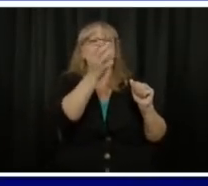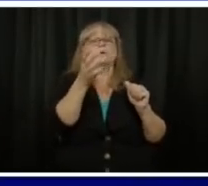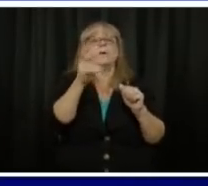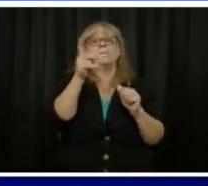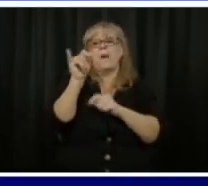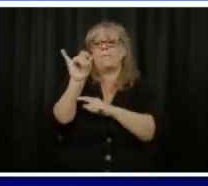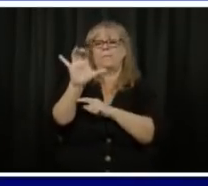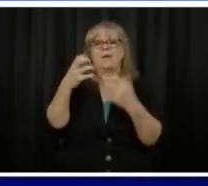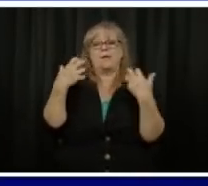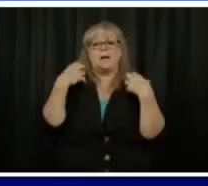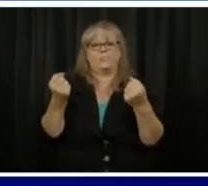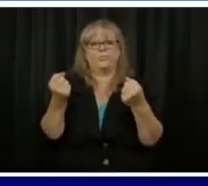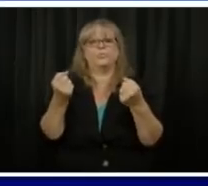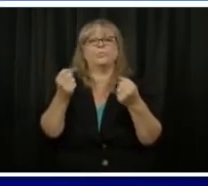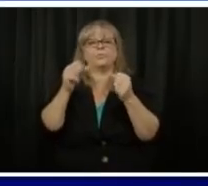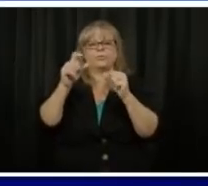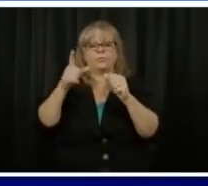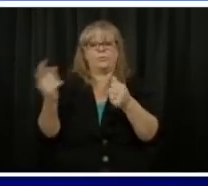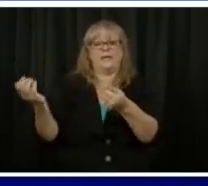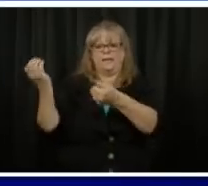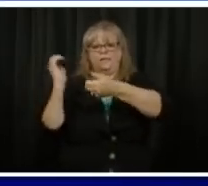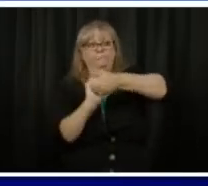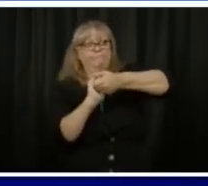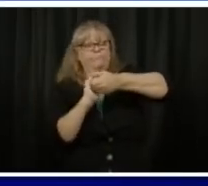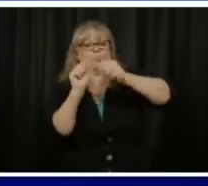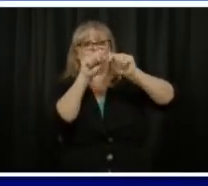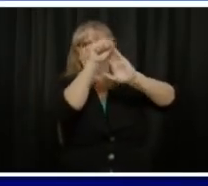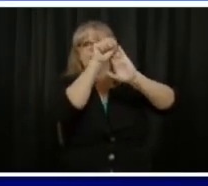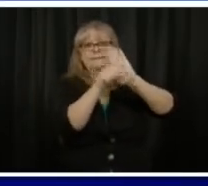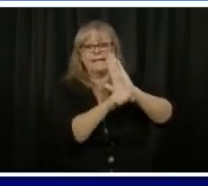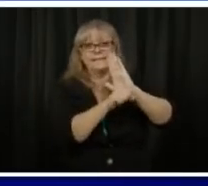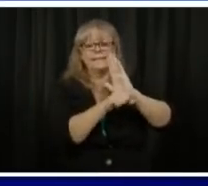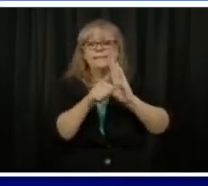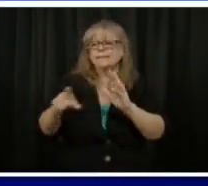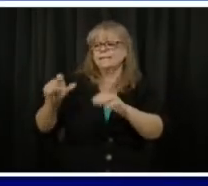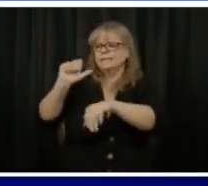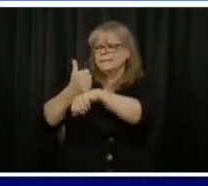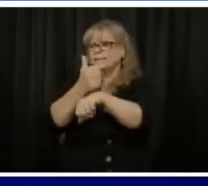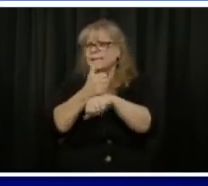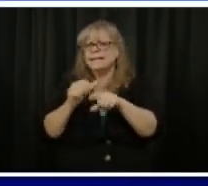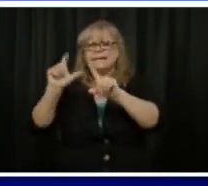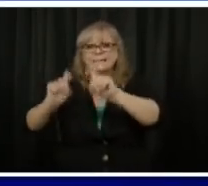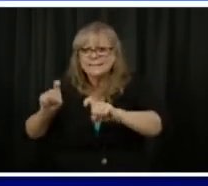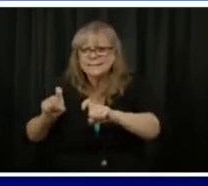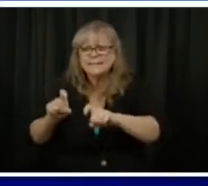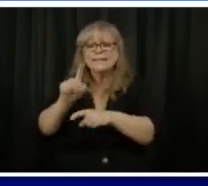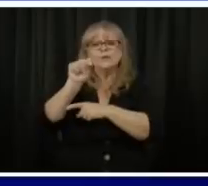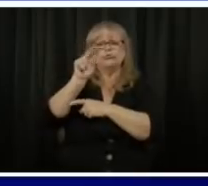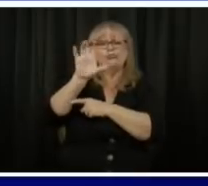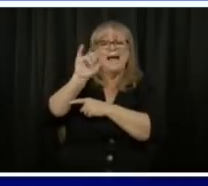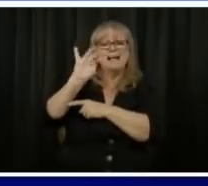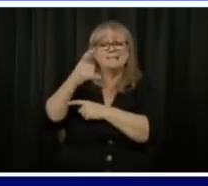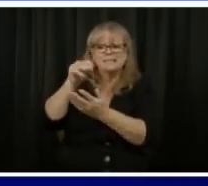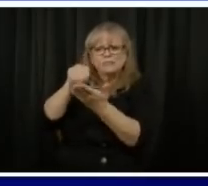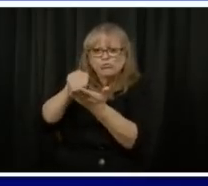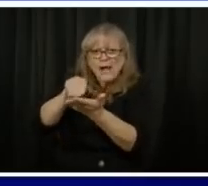department to test, trace, monitor the spread of disease, educate, and